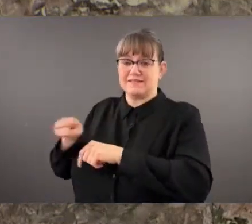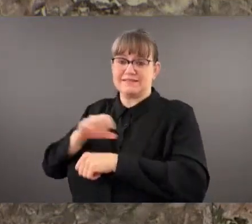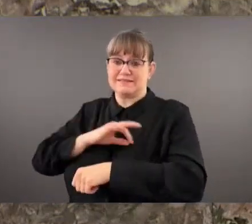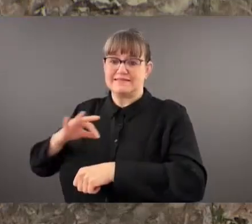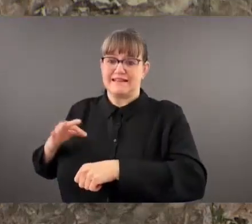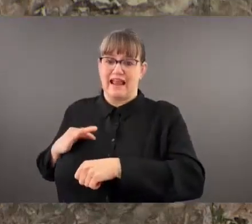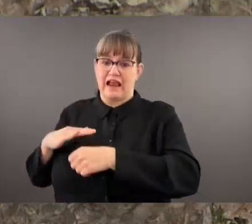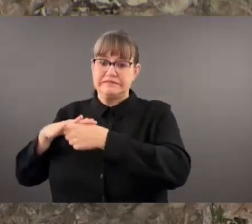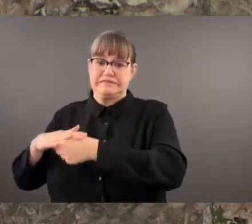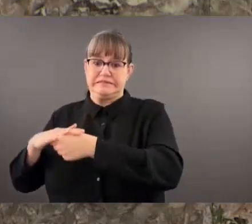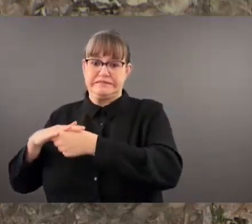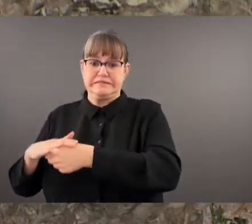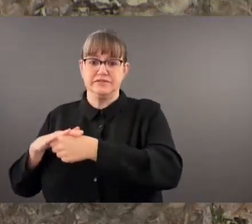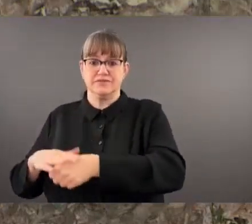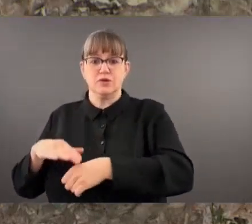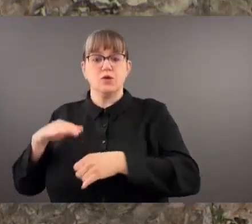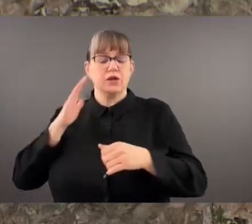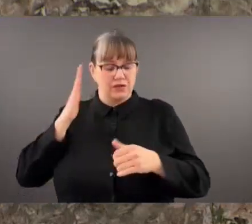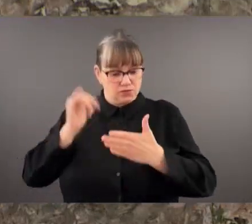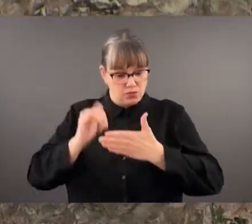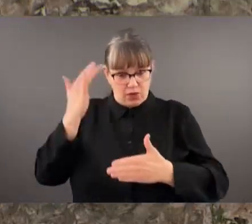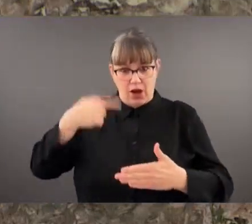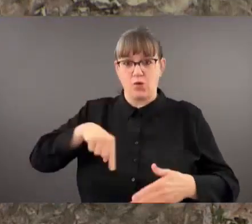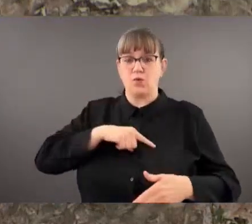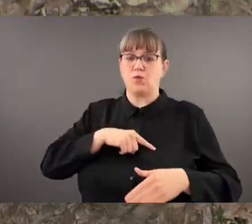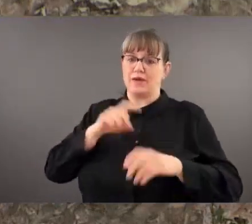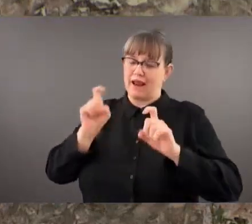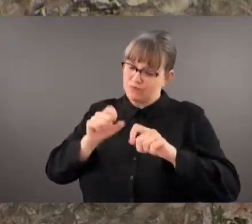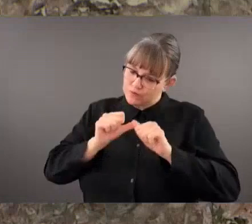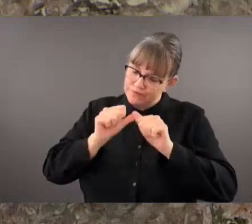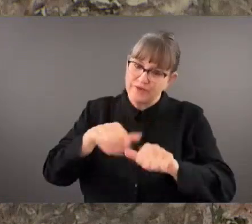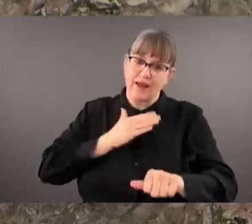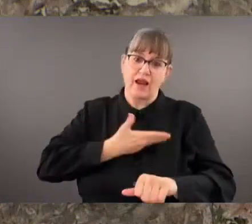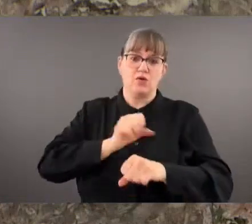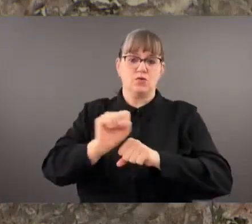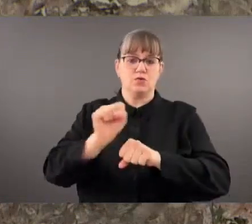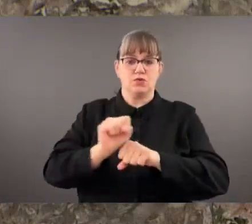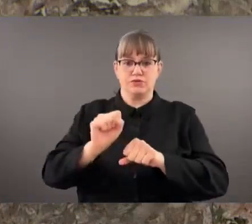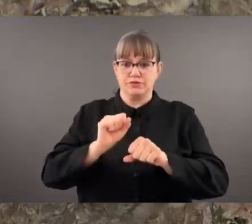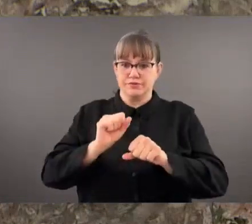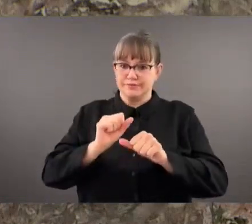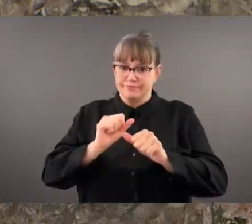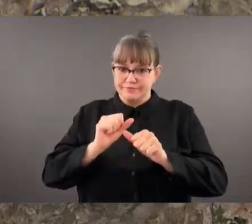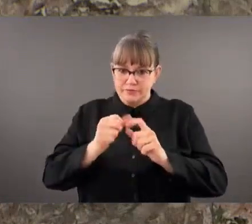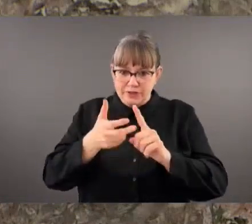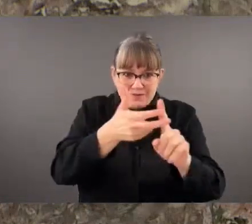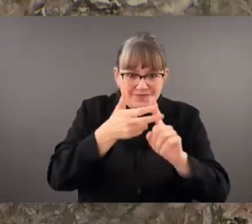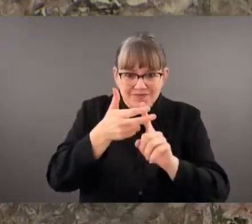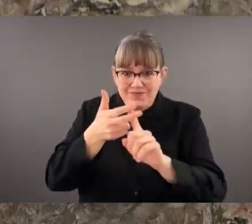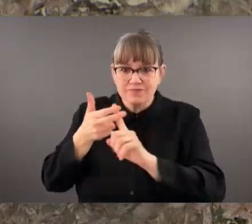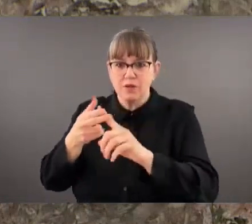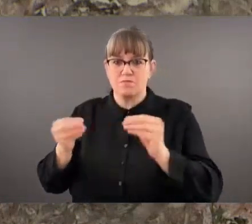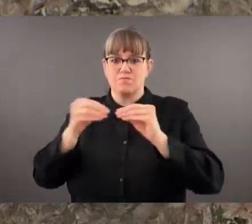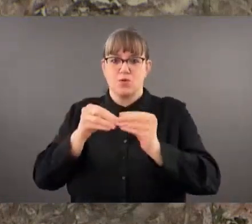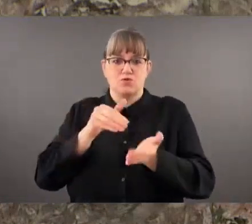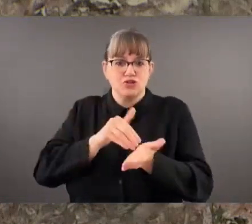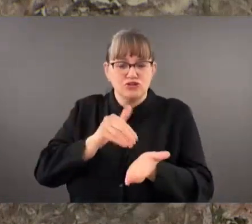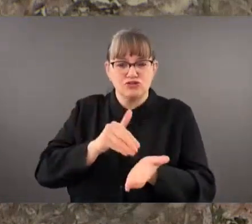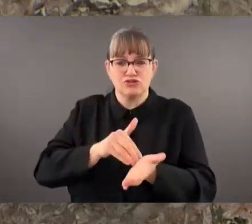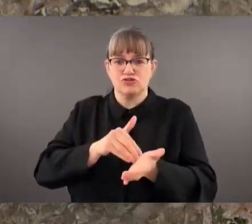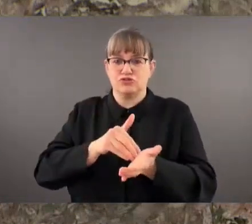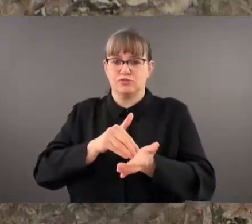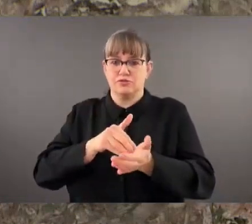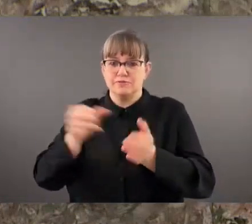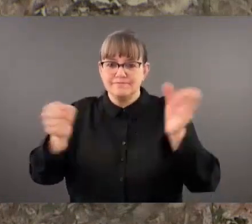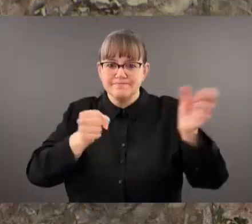of attracting more doctors, of building out nursing shortages, of ensuring that we have all the